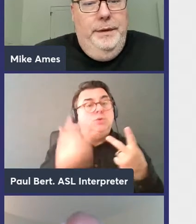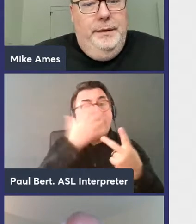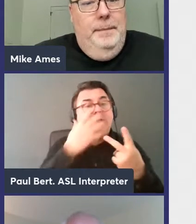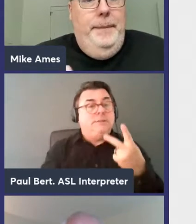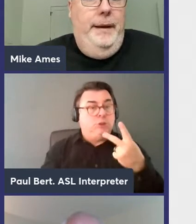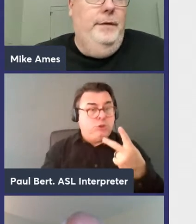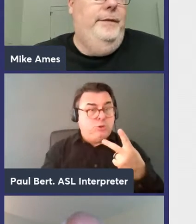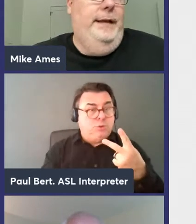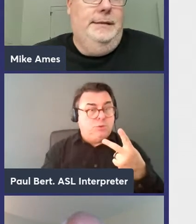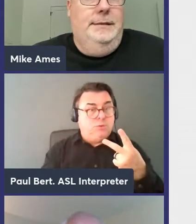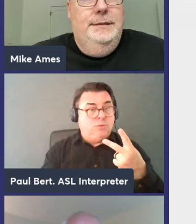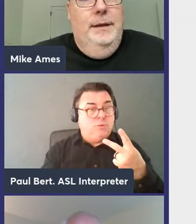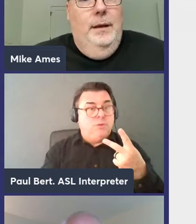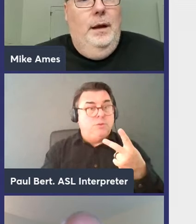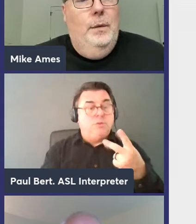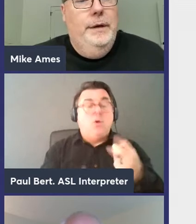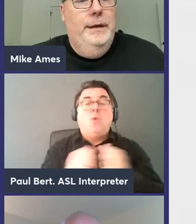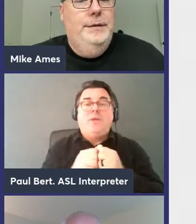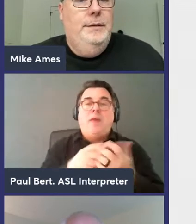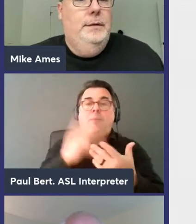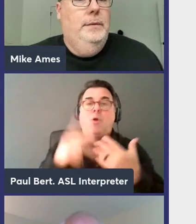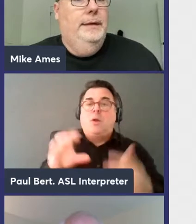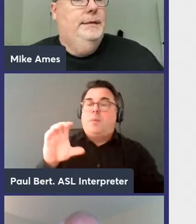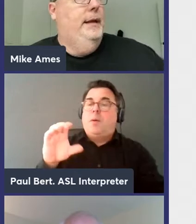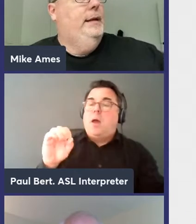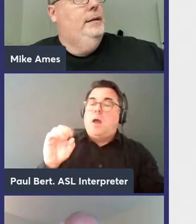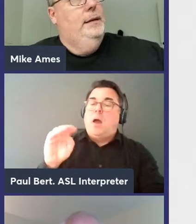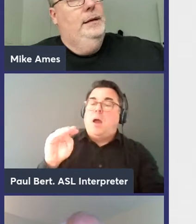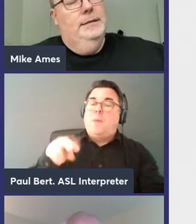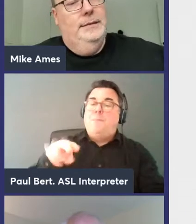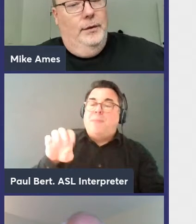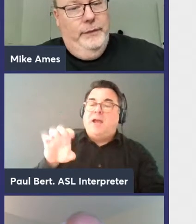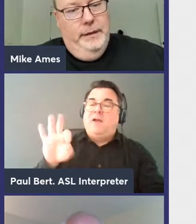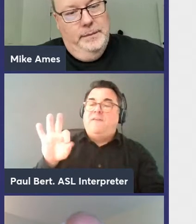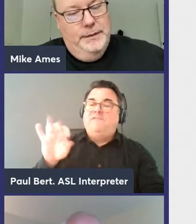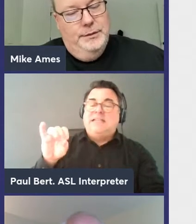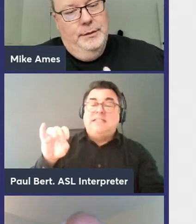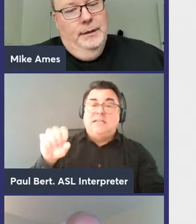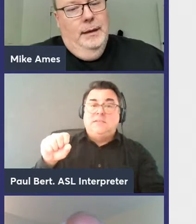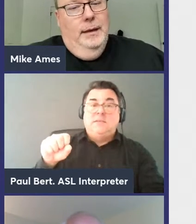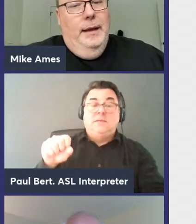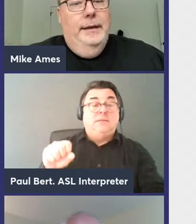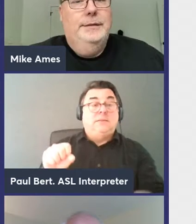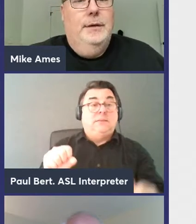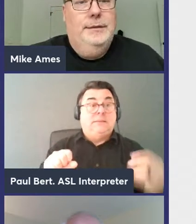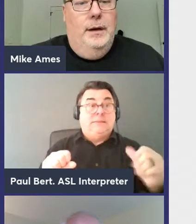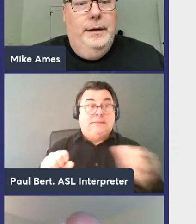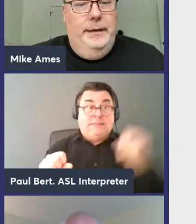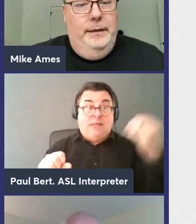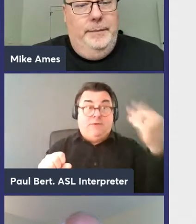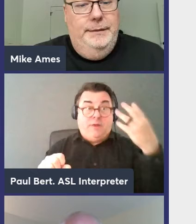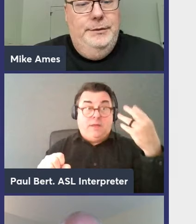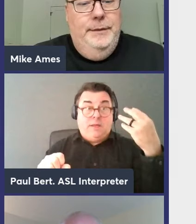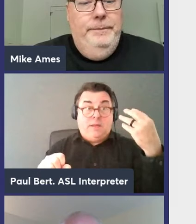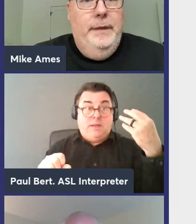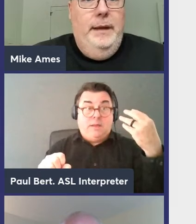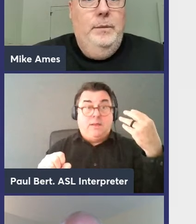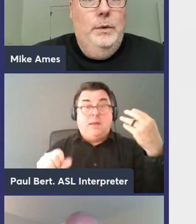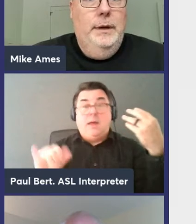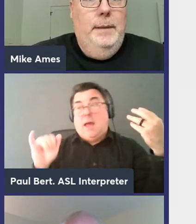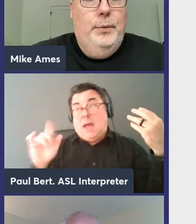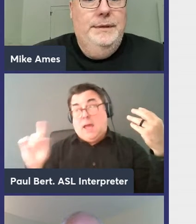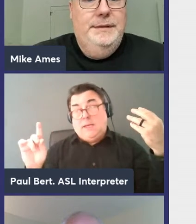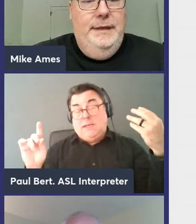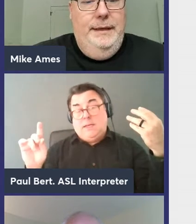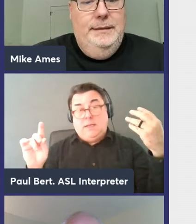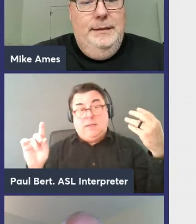So with compare faces, all we're going to do is take the selfie image against our target image, and